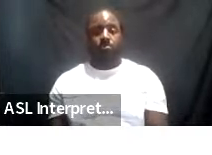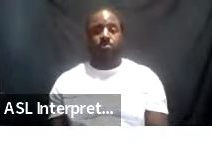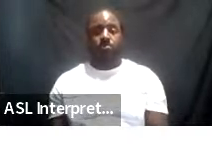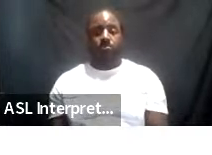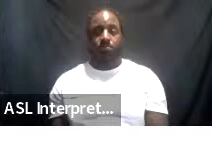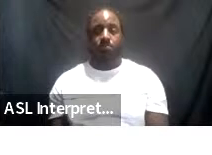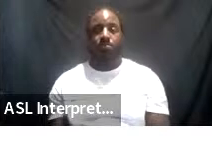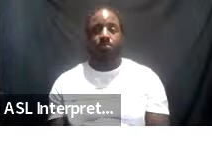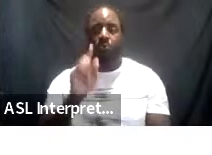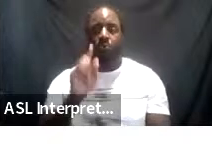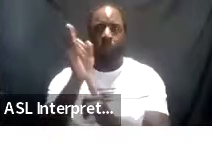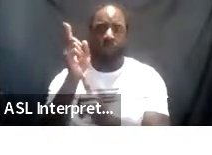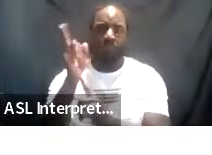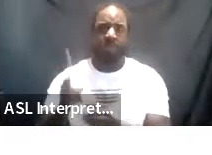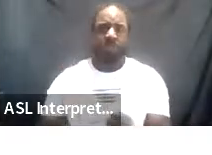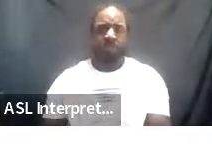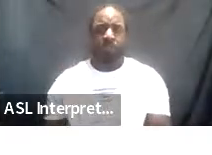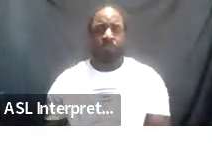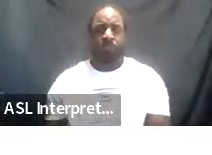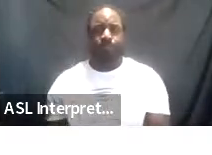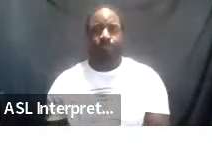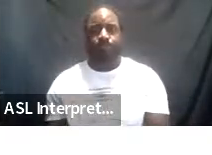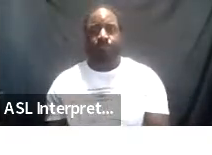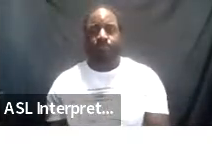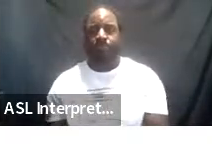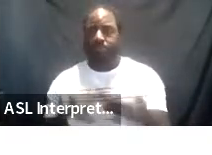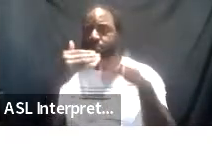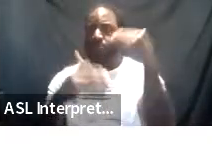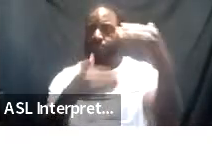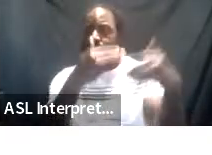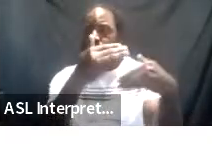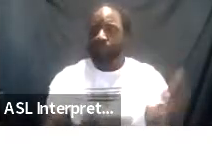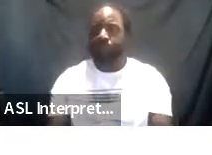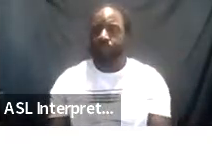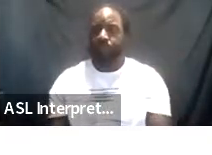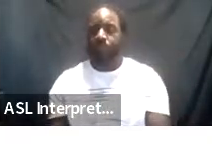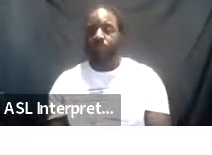One moment, just promoting. Okay, thank you.